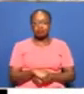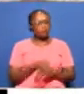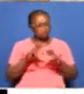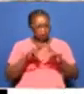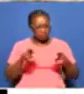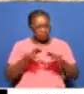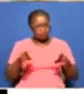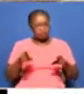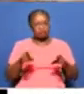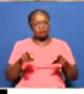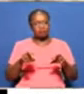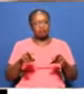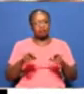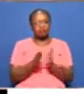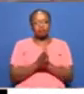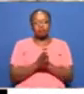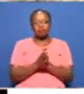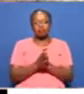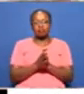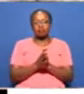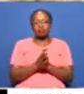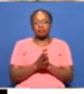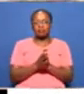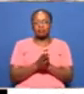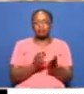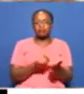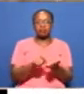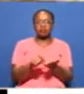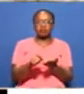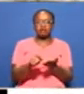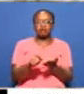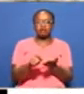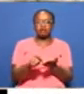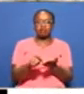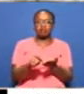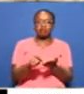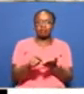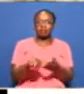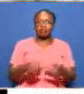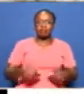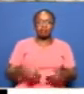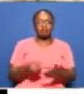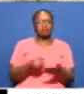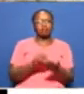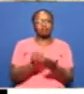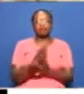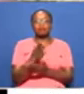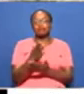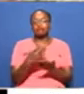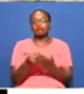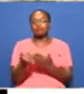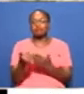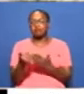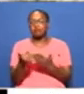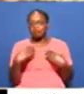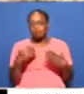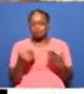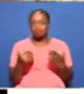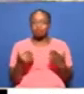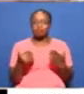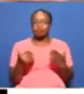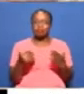nursery bed. Mali yenye tunasaweka nursery, yenye watu wanasanunua seedlings. Tu kila mtu mwenye anataka